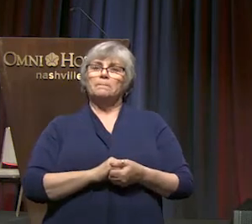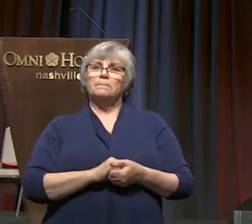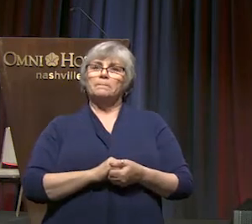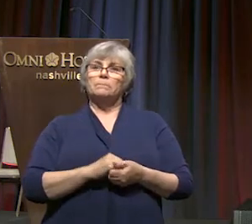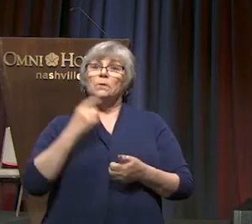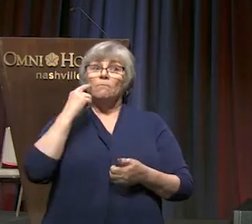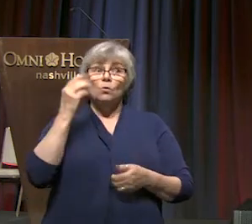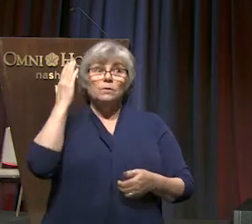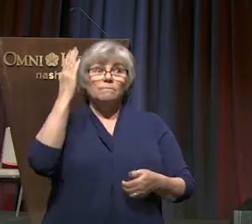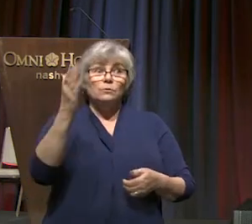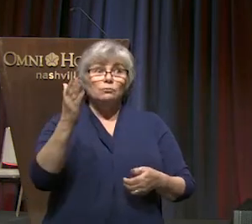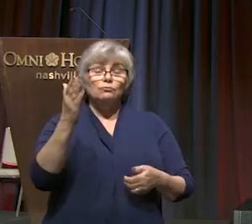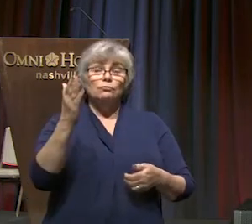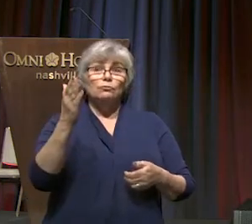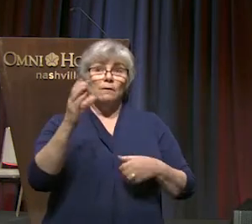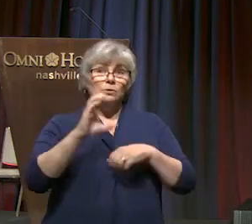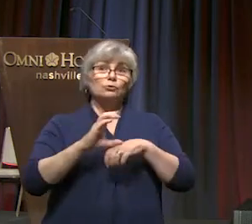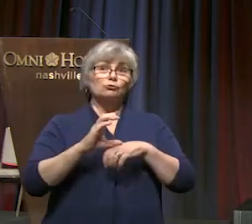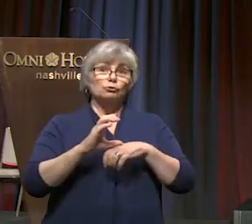for the future of the church